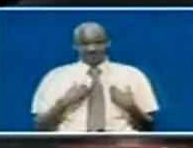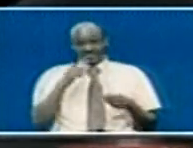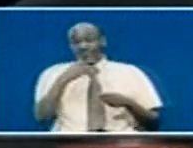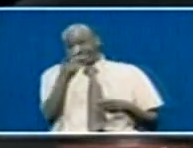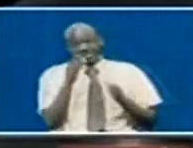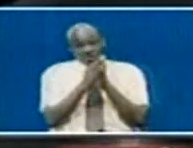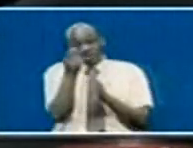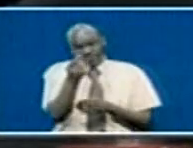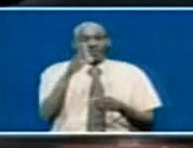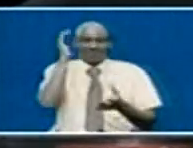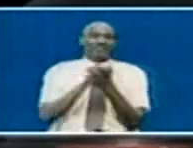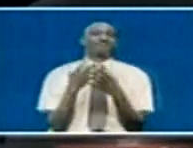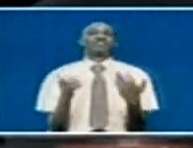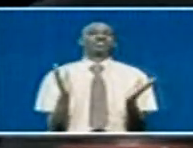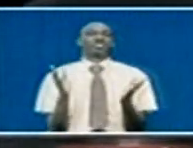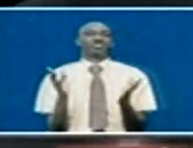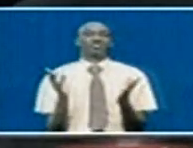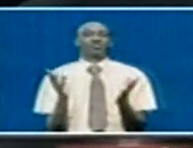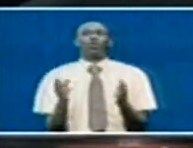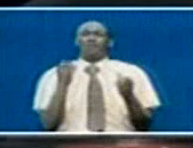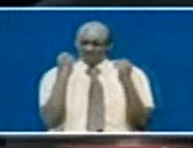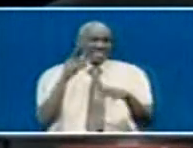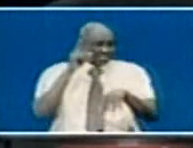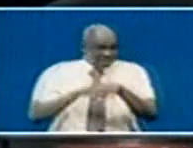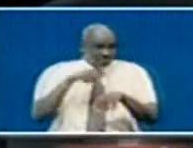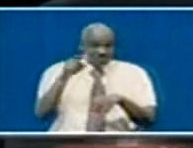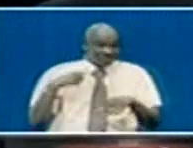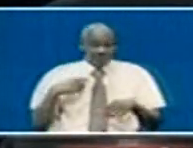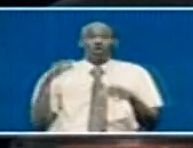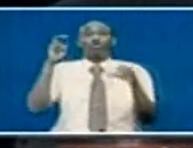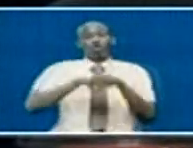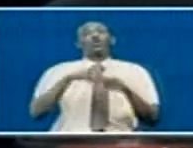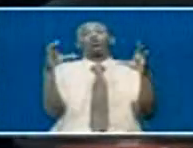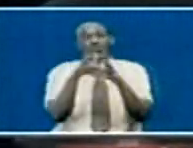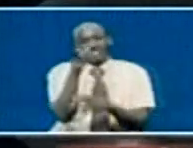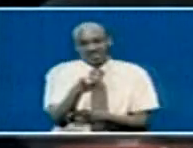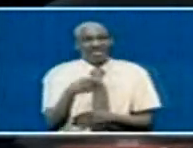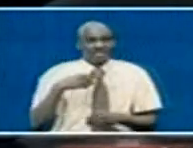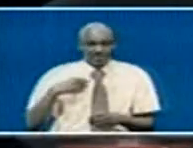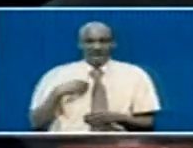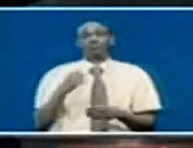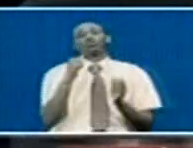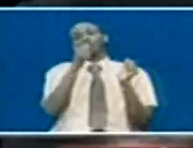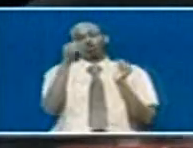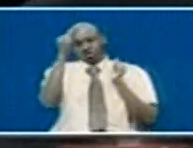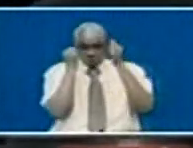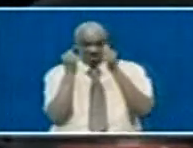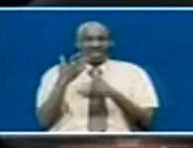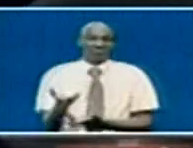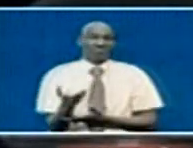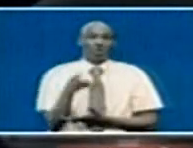recruited. And most of the time, they get radicalized and they become the soldiers of